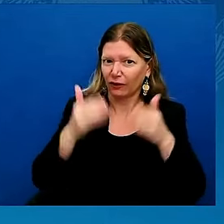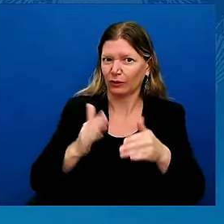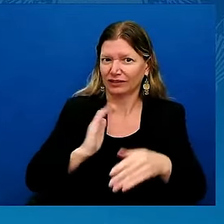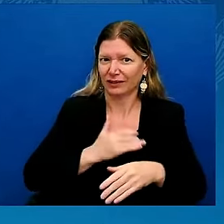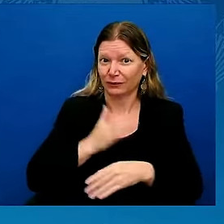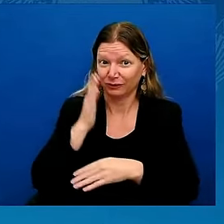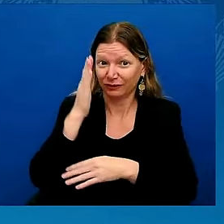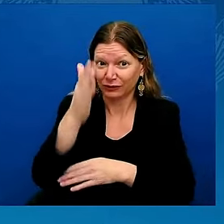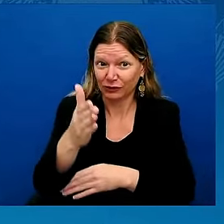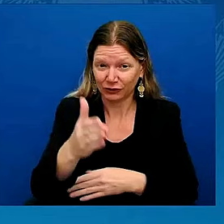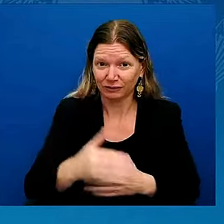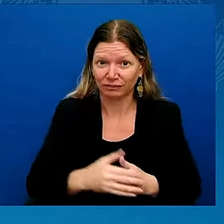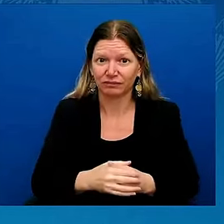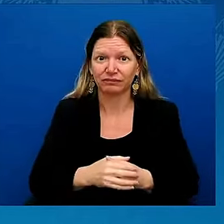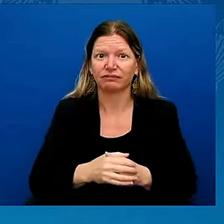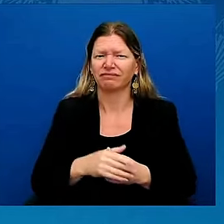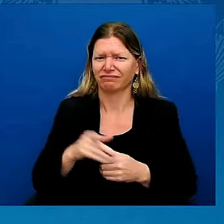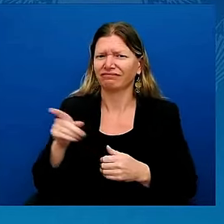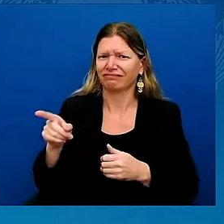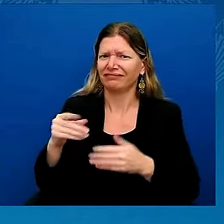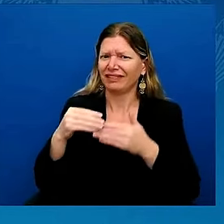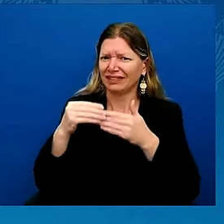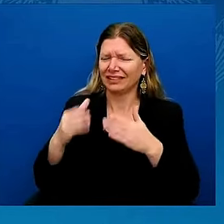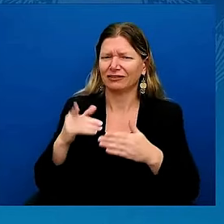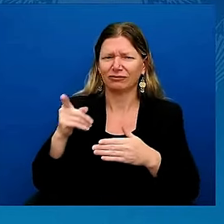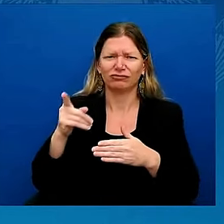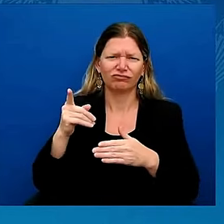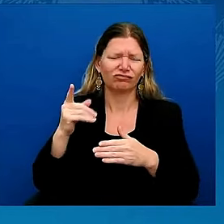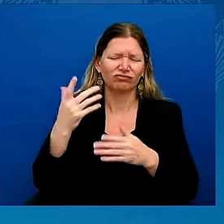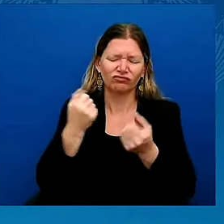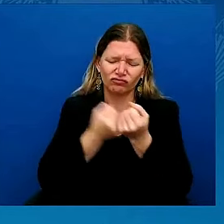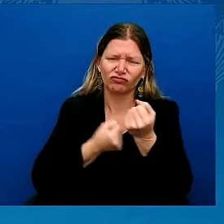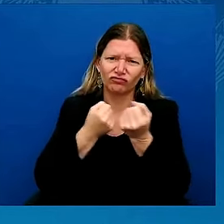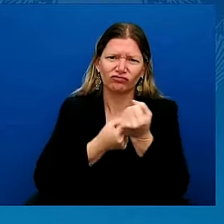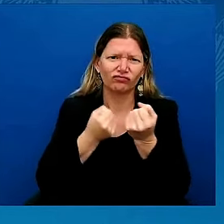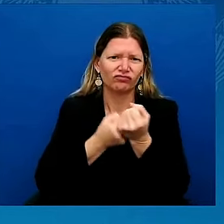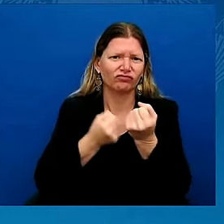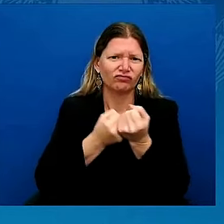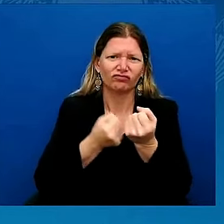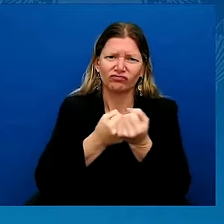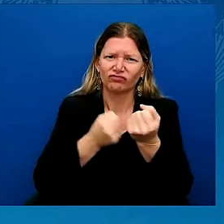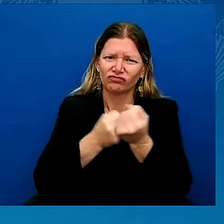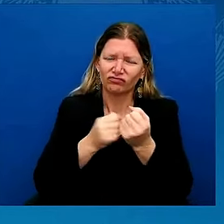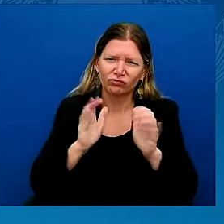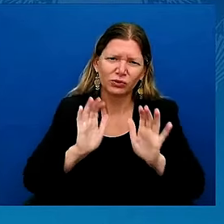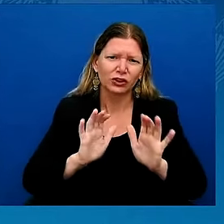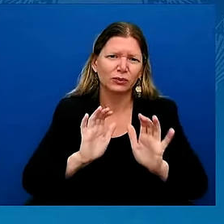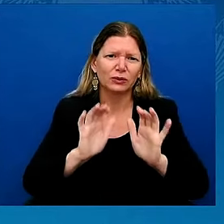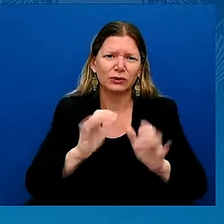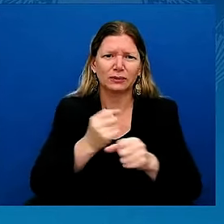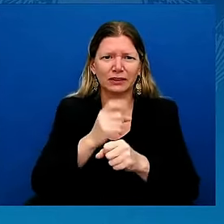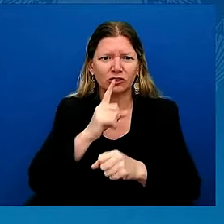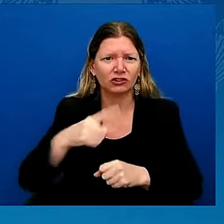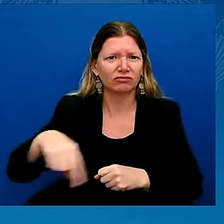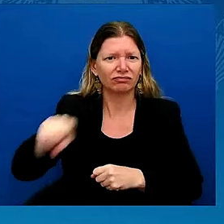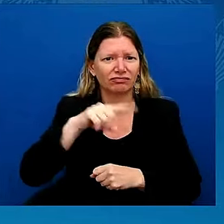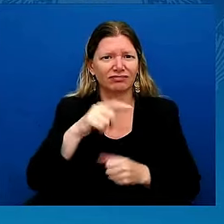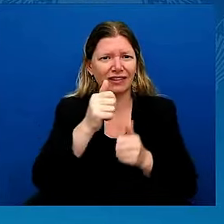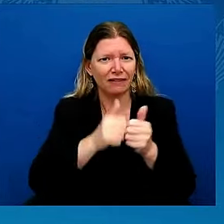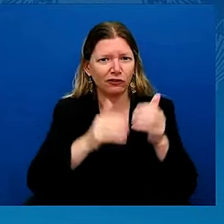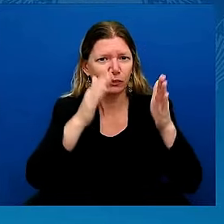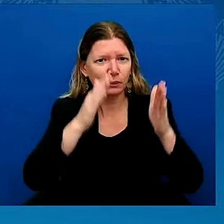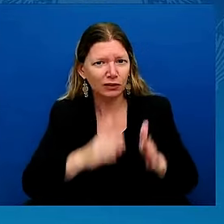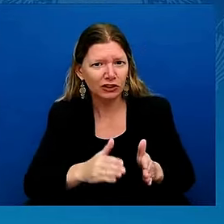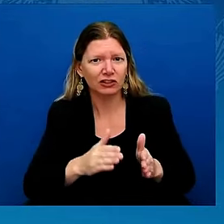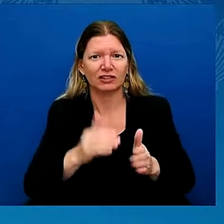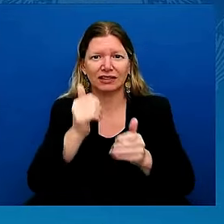a champion who ensures that every person, each and every one of you, is able to thrive. Together with